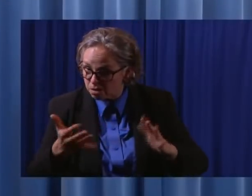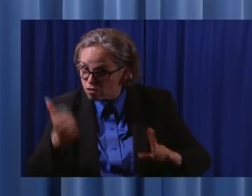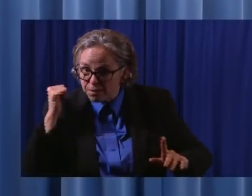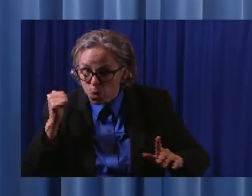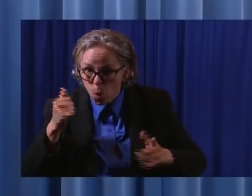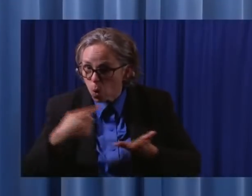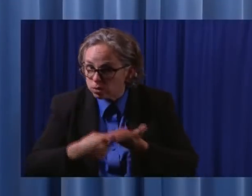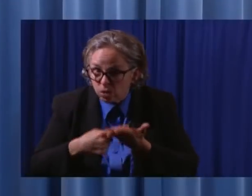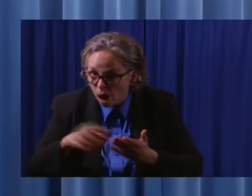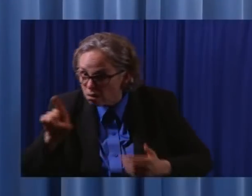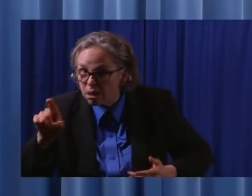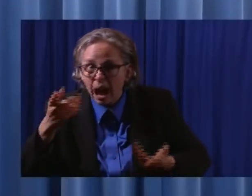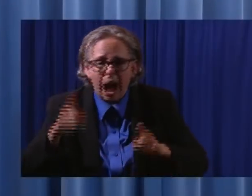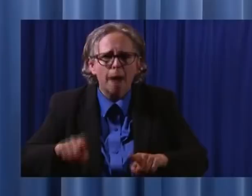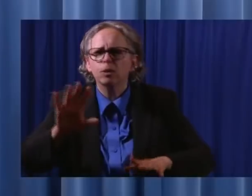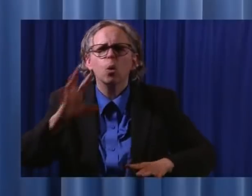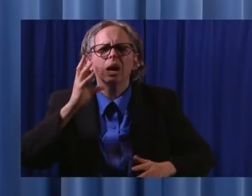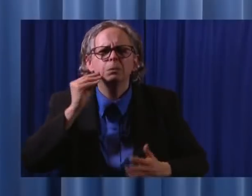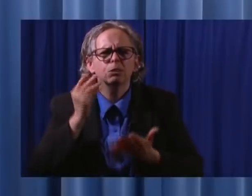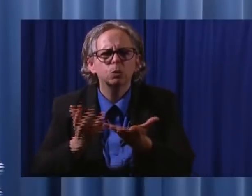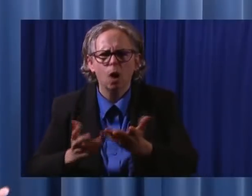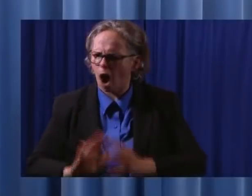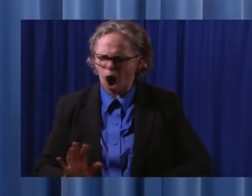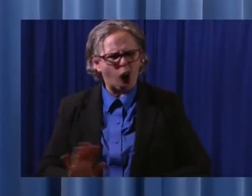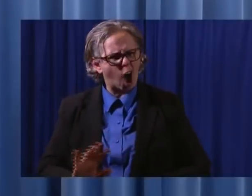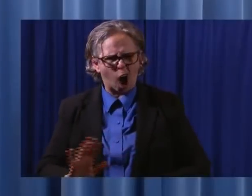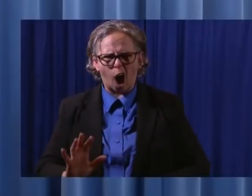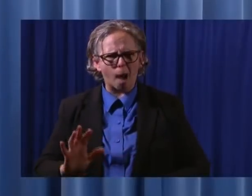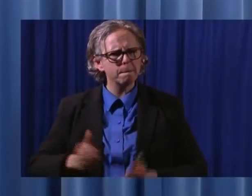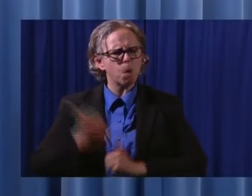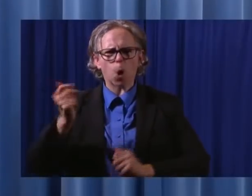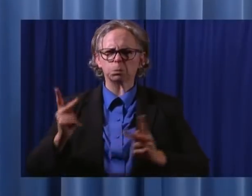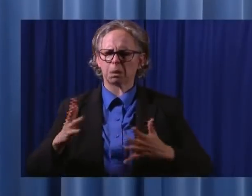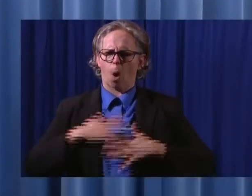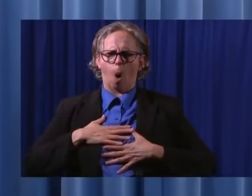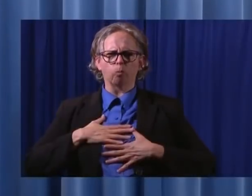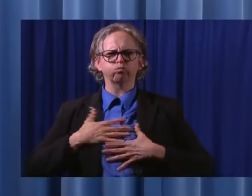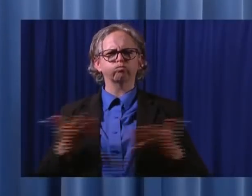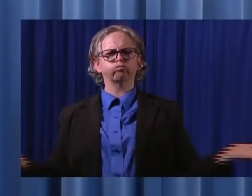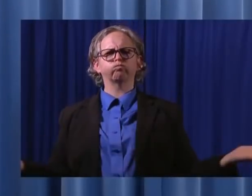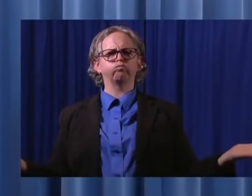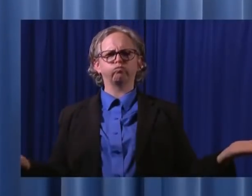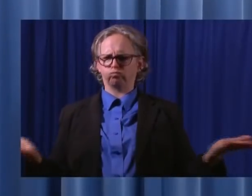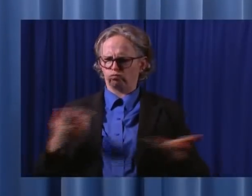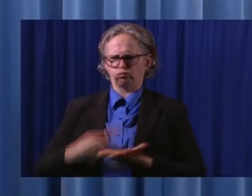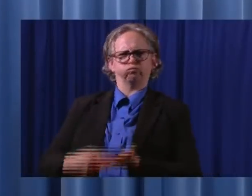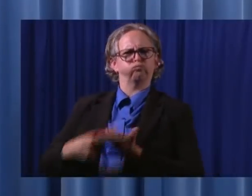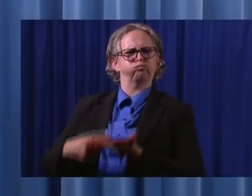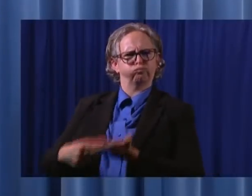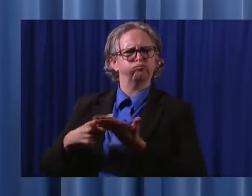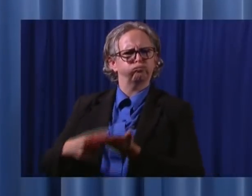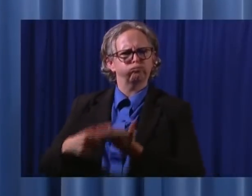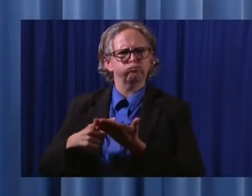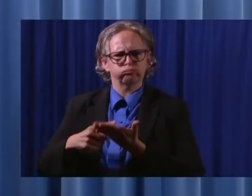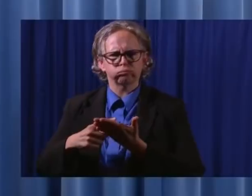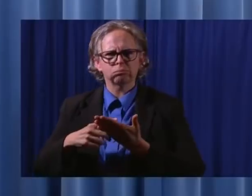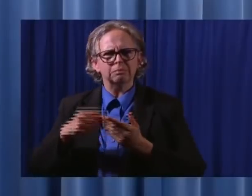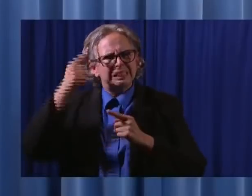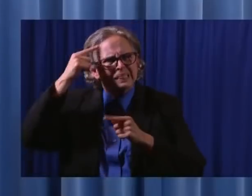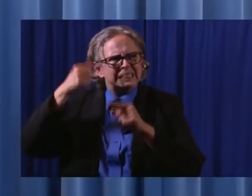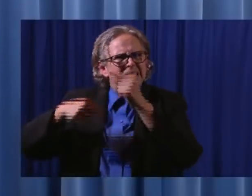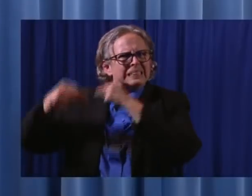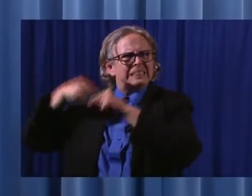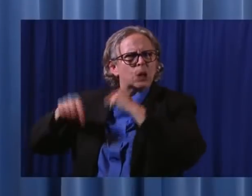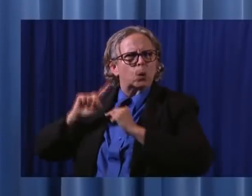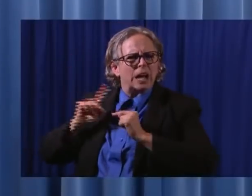I was talking to, they did not say that they were having a problem of anything above a normal rate of people not wanting